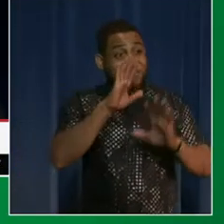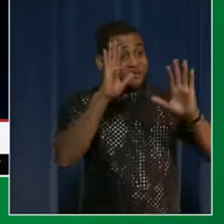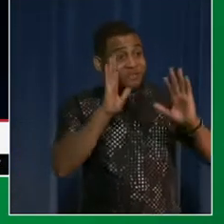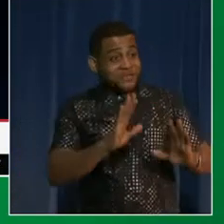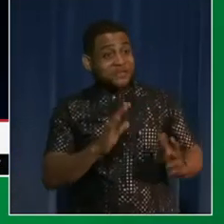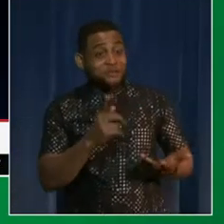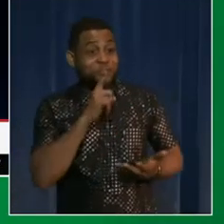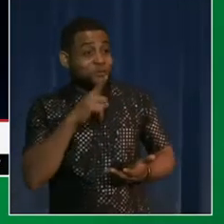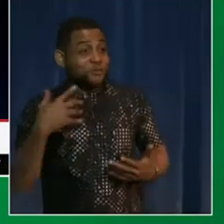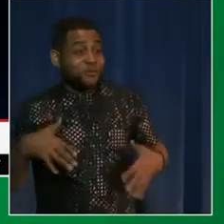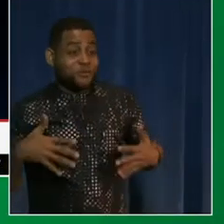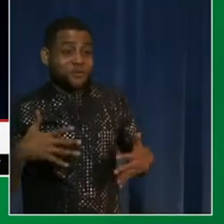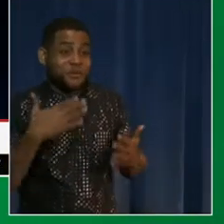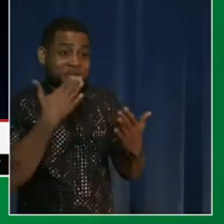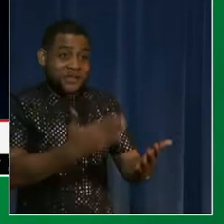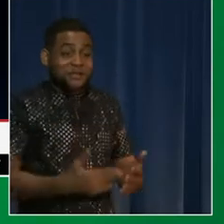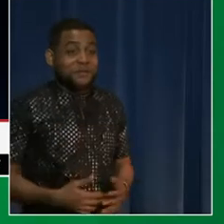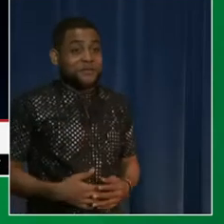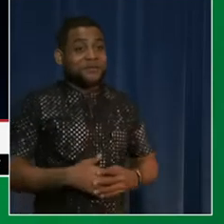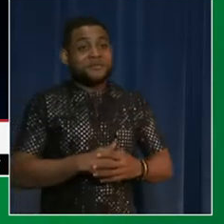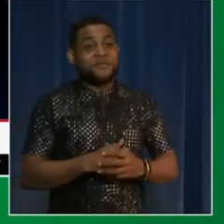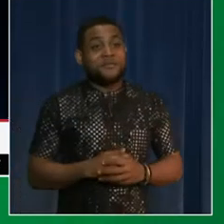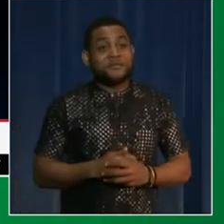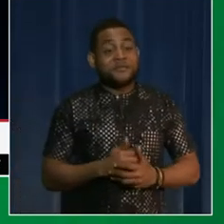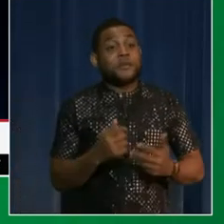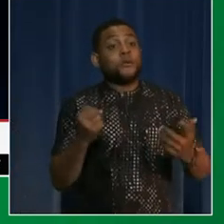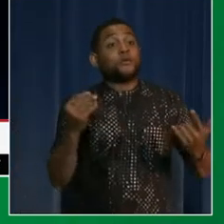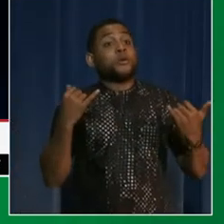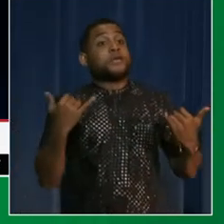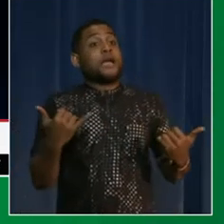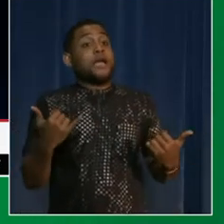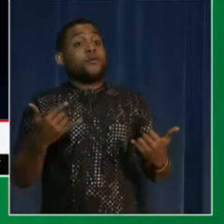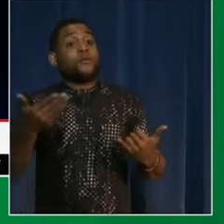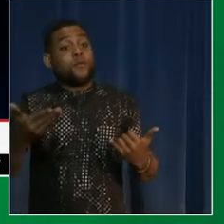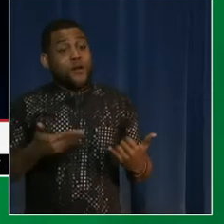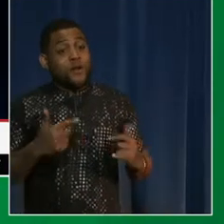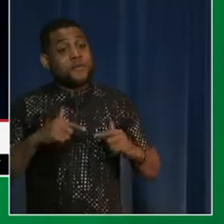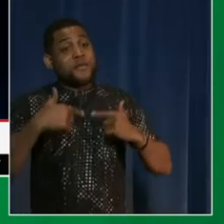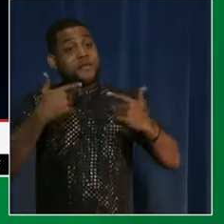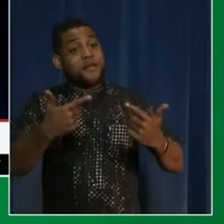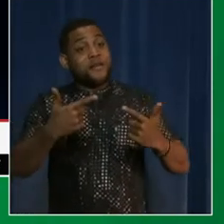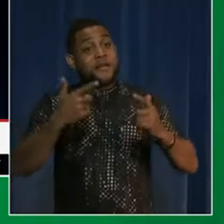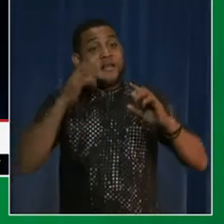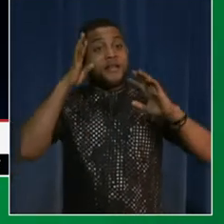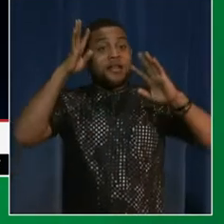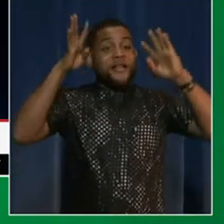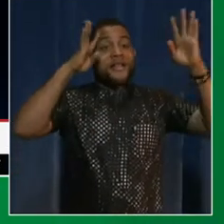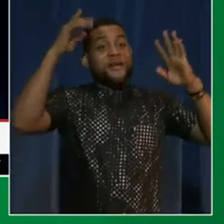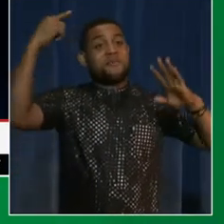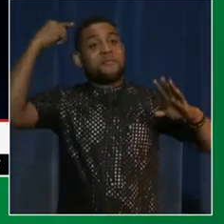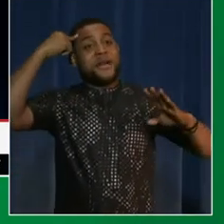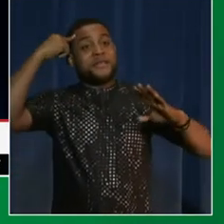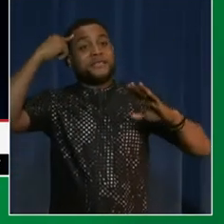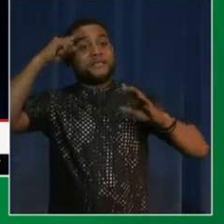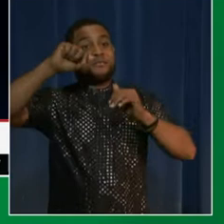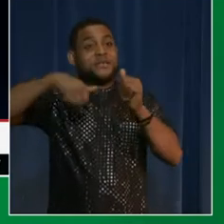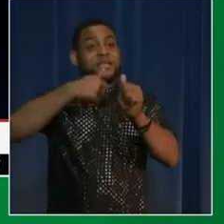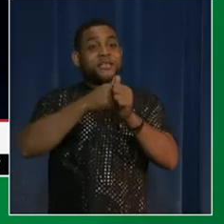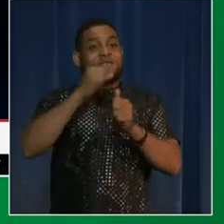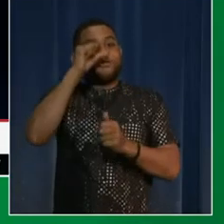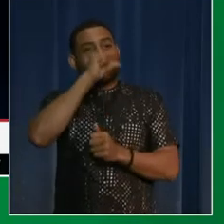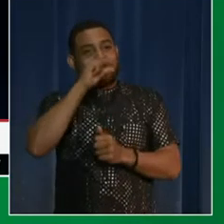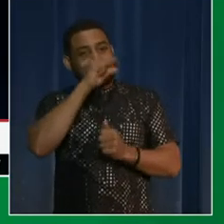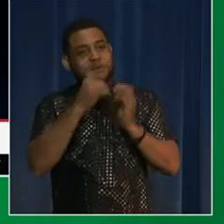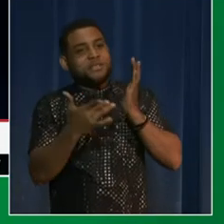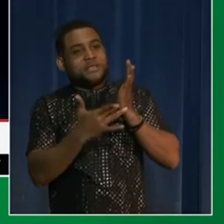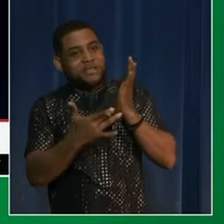Now we'd like to bring to the stage the masterminds behind the Google Tech certification. Please welcome Google.org's